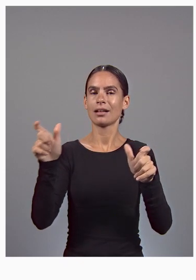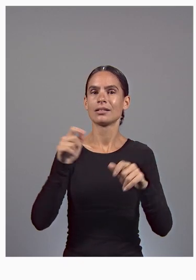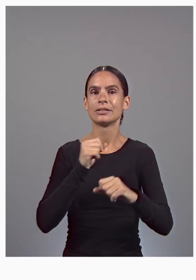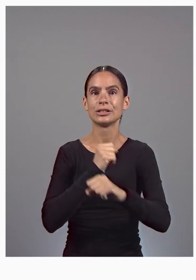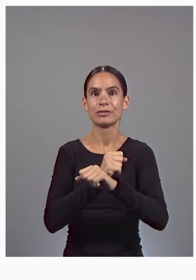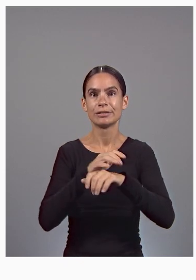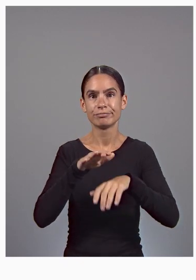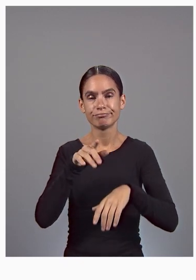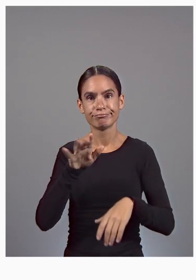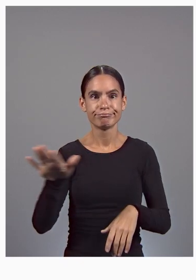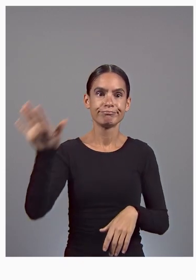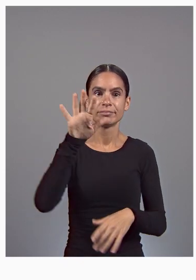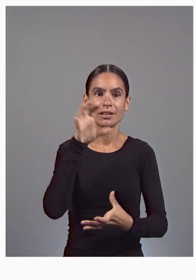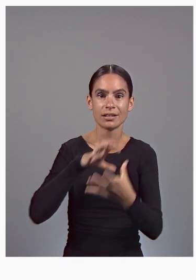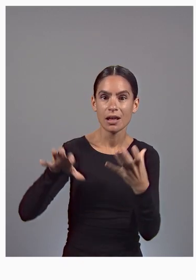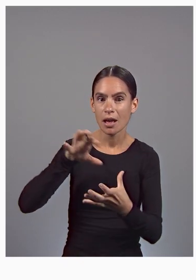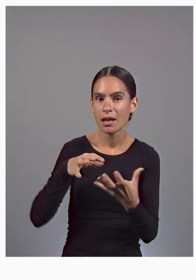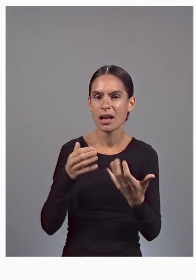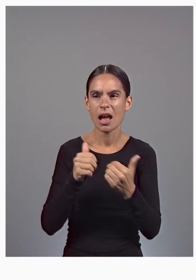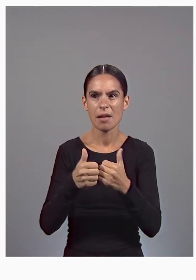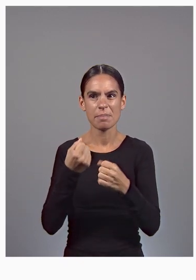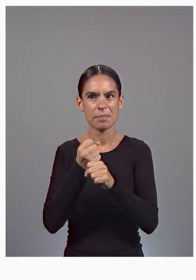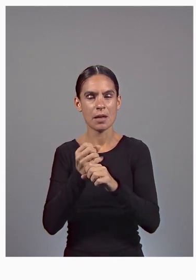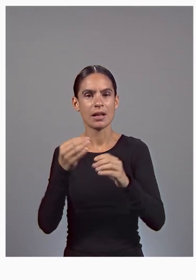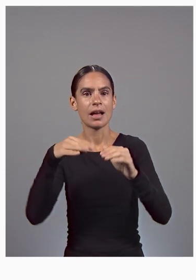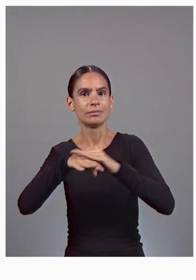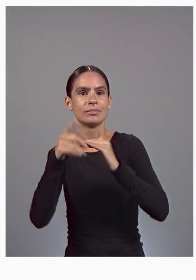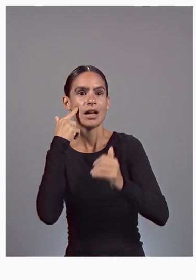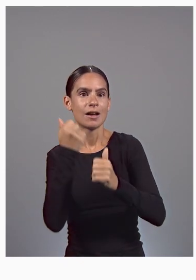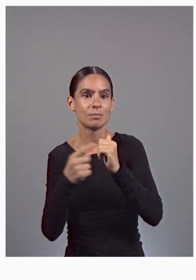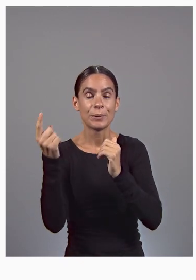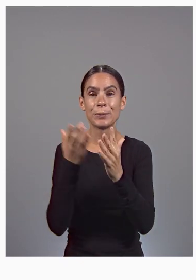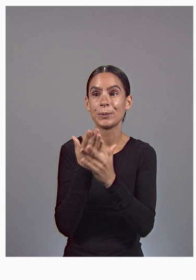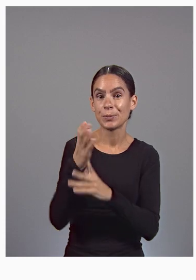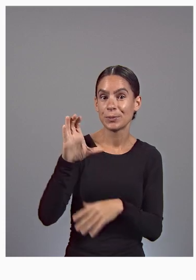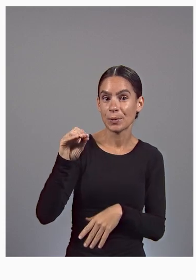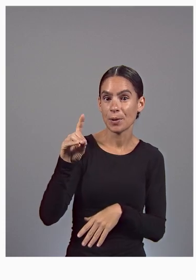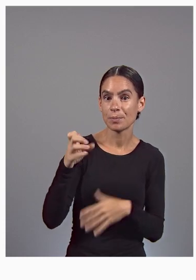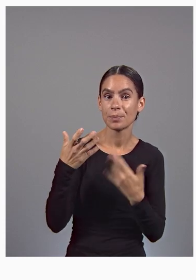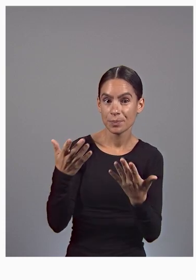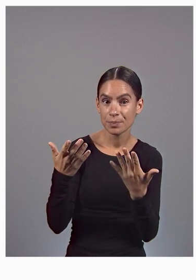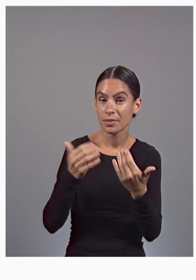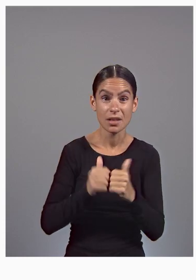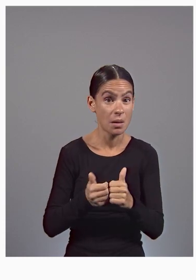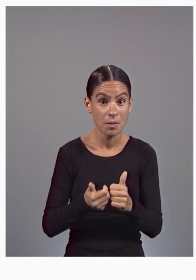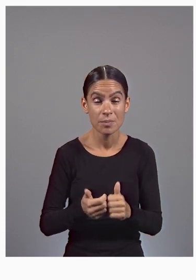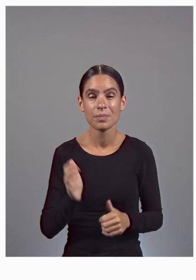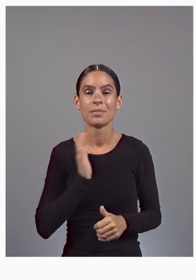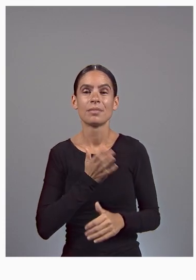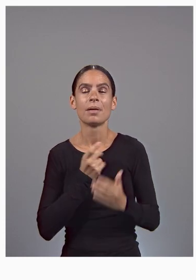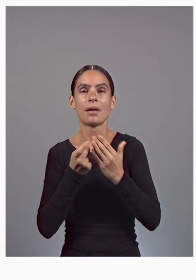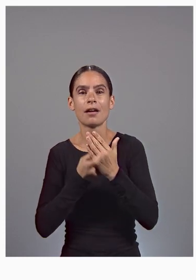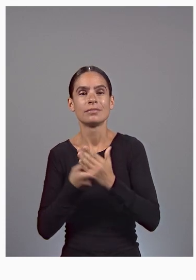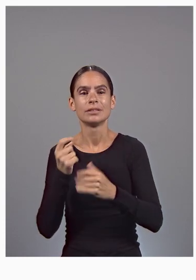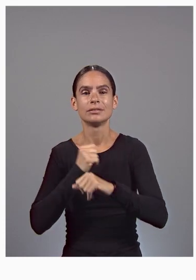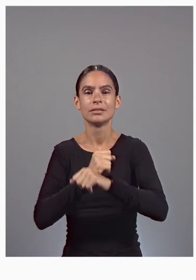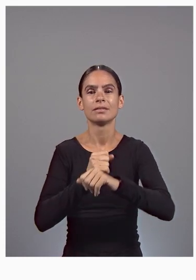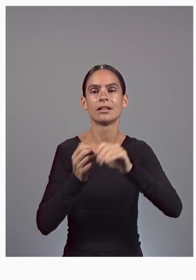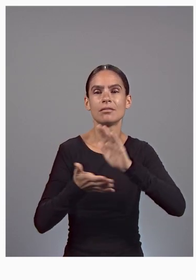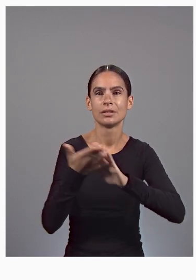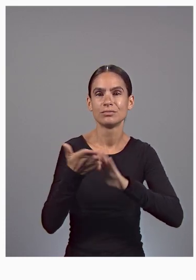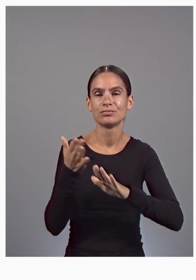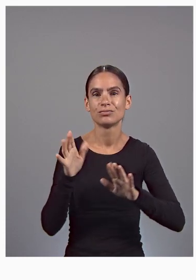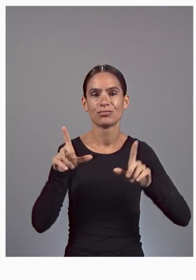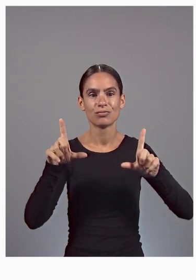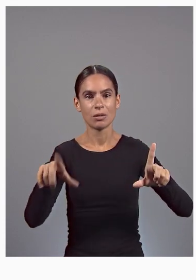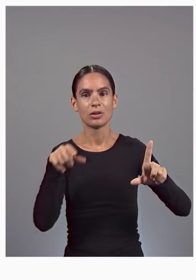and accessible to everyone through code. Here's how. So our autonomic security operations framework is designed to